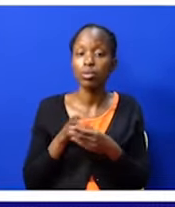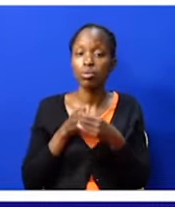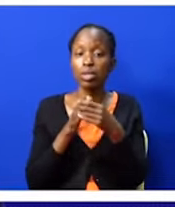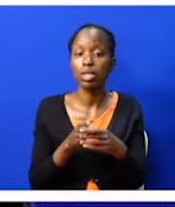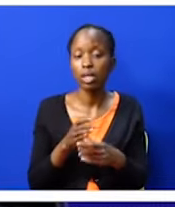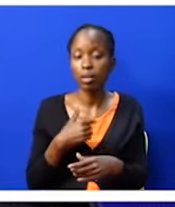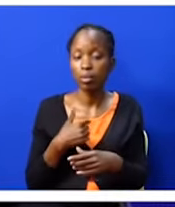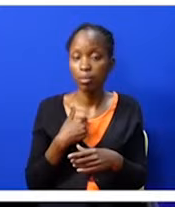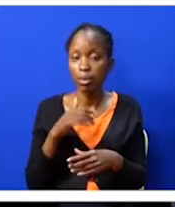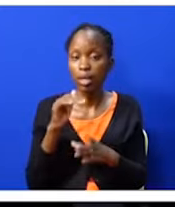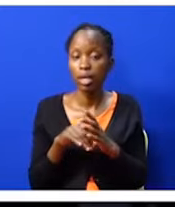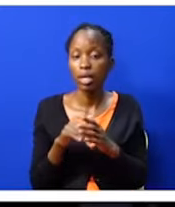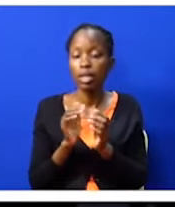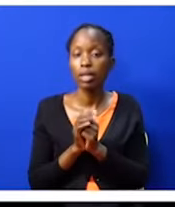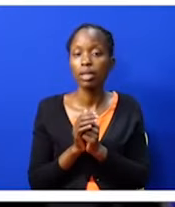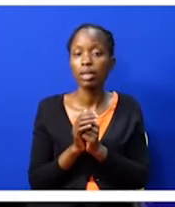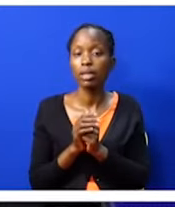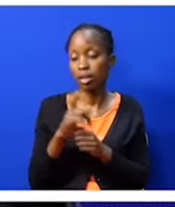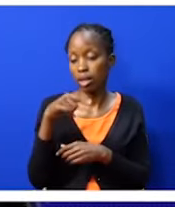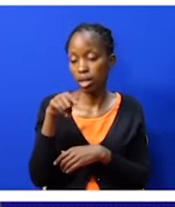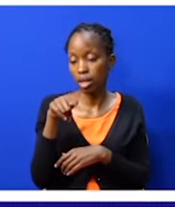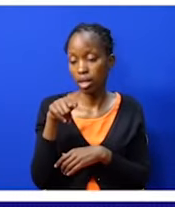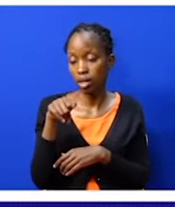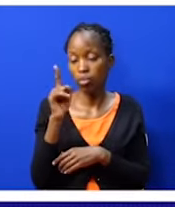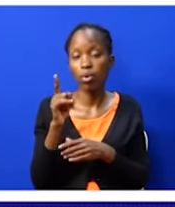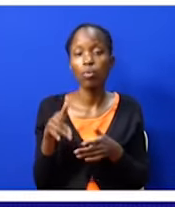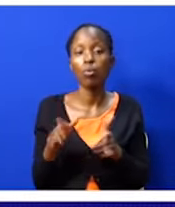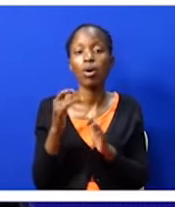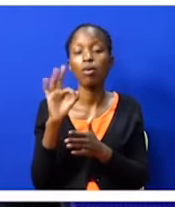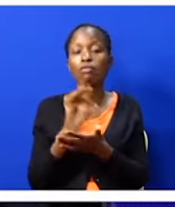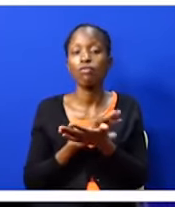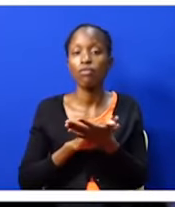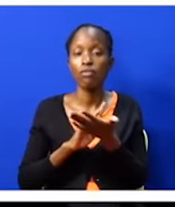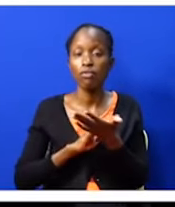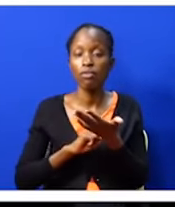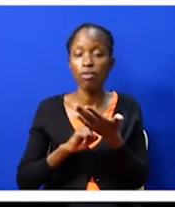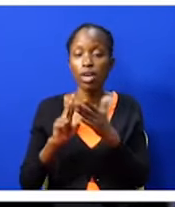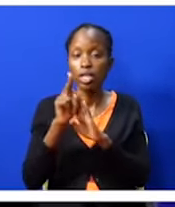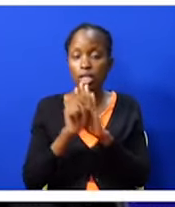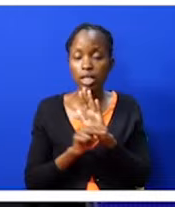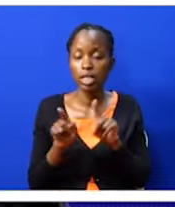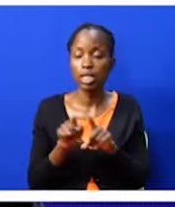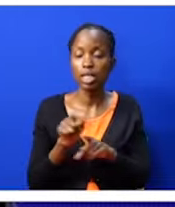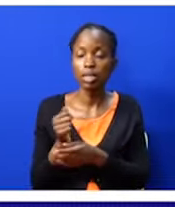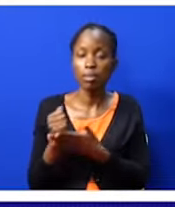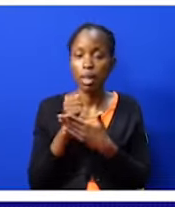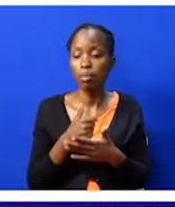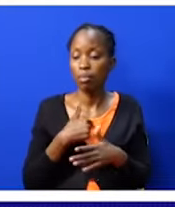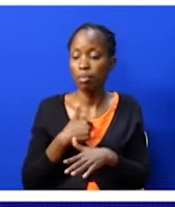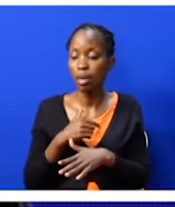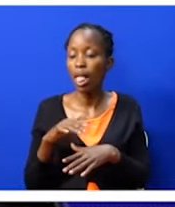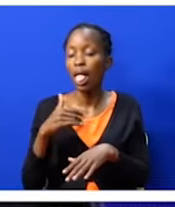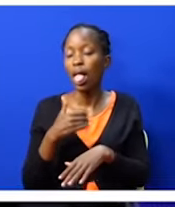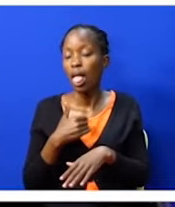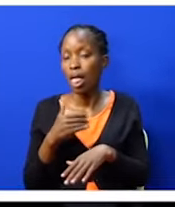me in the right paths of righteousness and to help me get new friends,